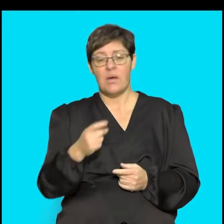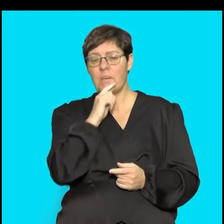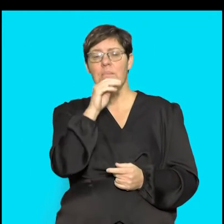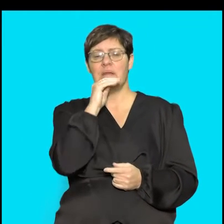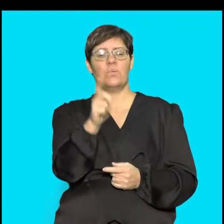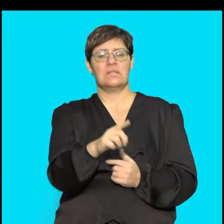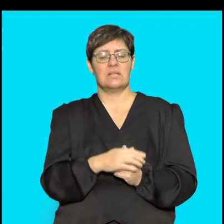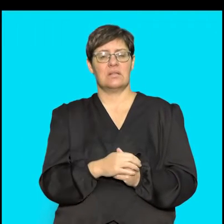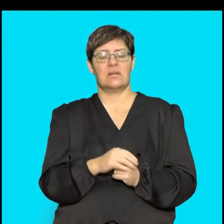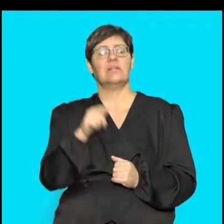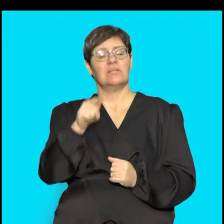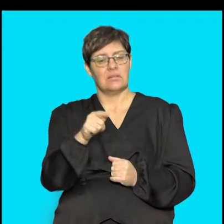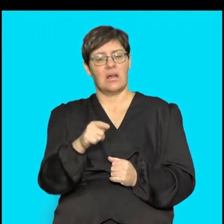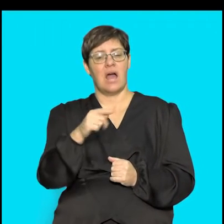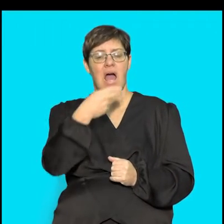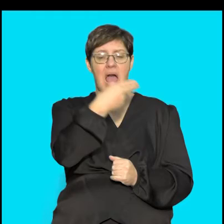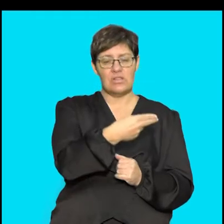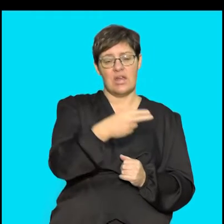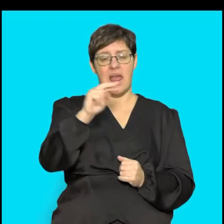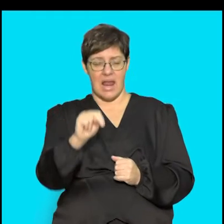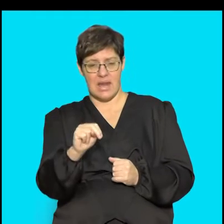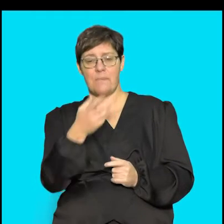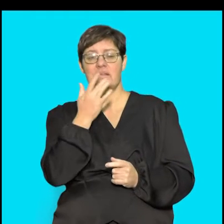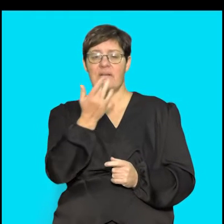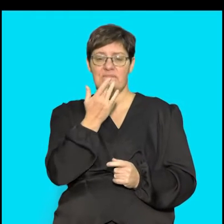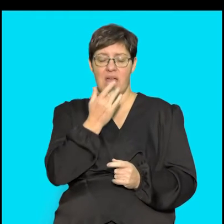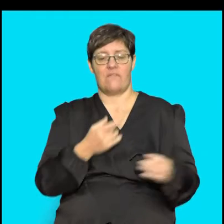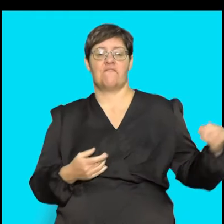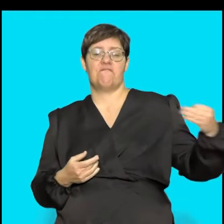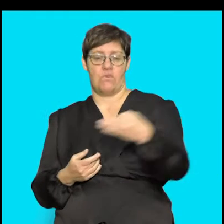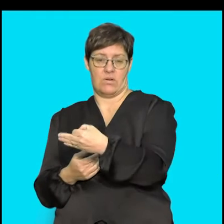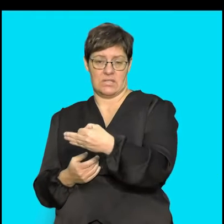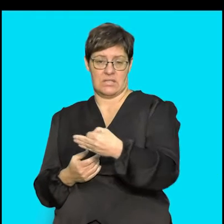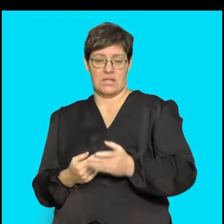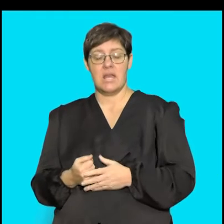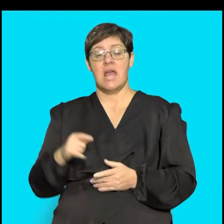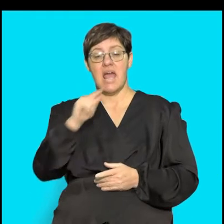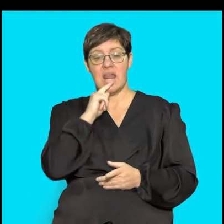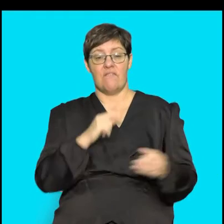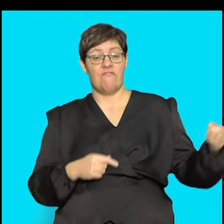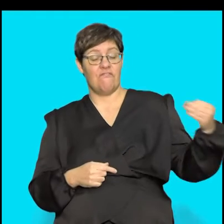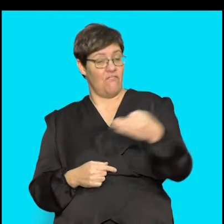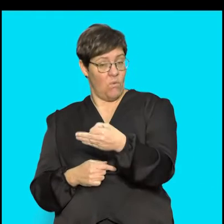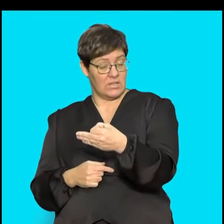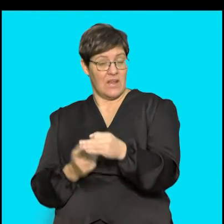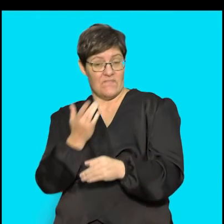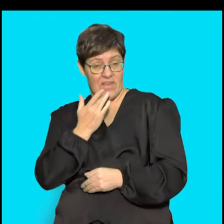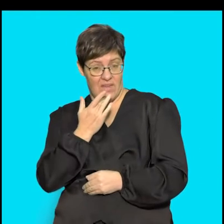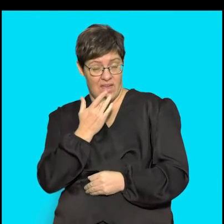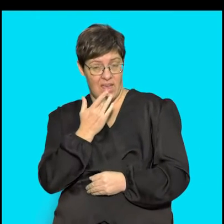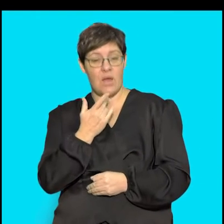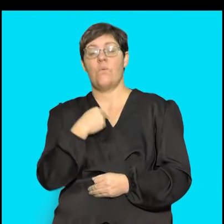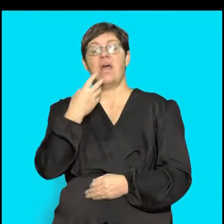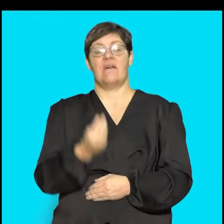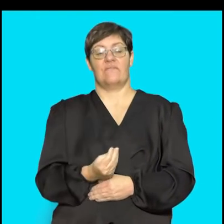it actually means that the hydrogen and nitrogen must now favor the forward reaction. And when the forward reaction is